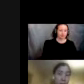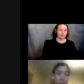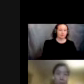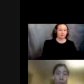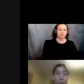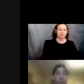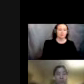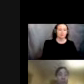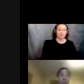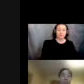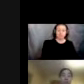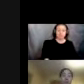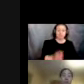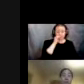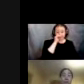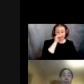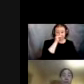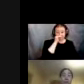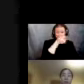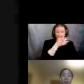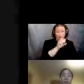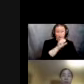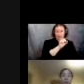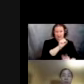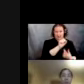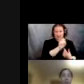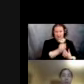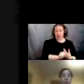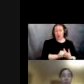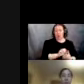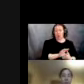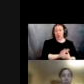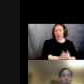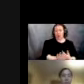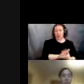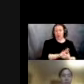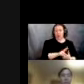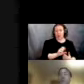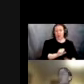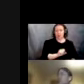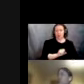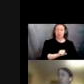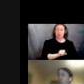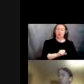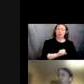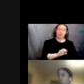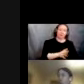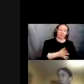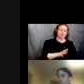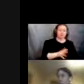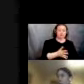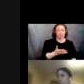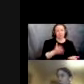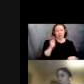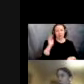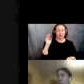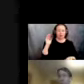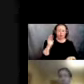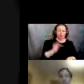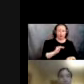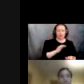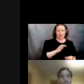So in the South, there were potentially fewer interracial couples.